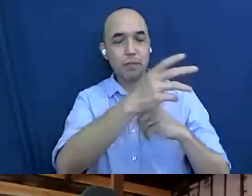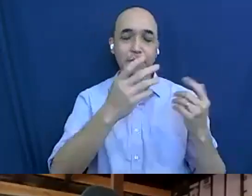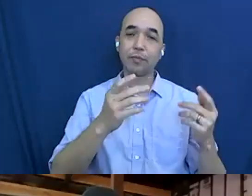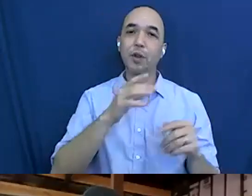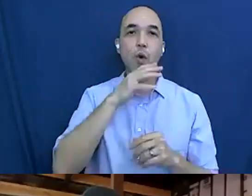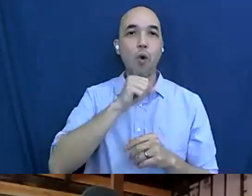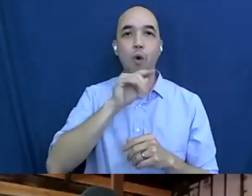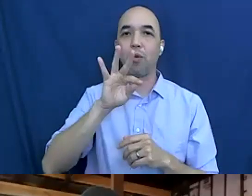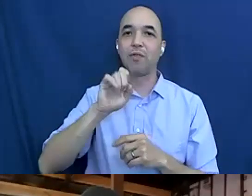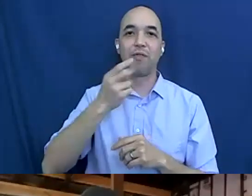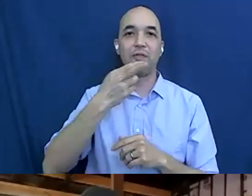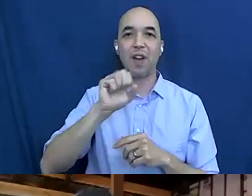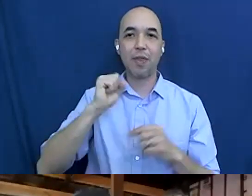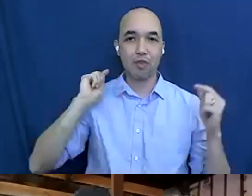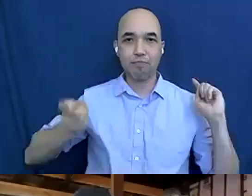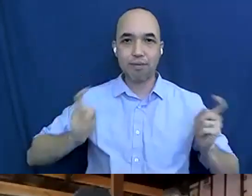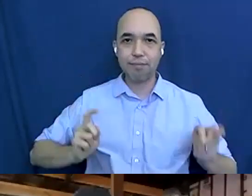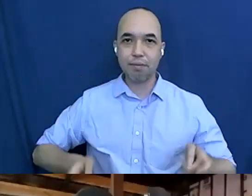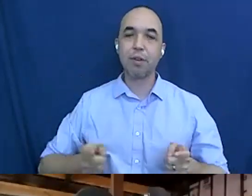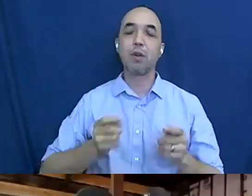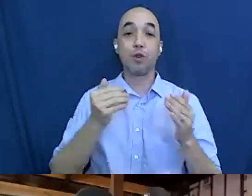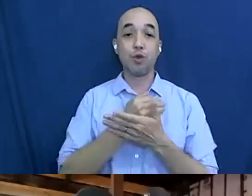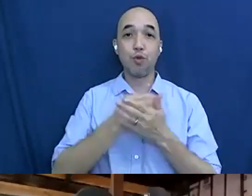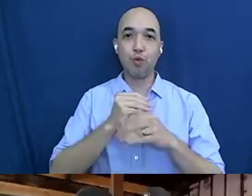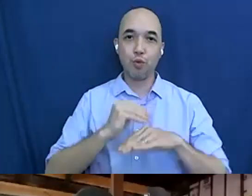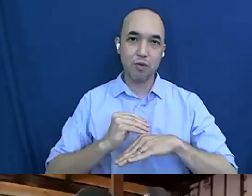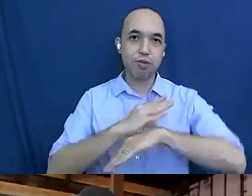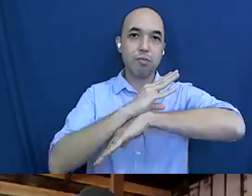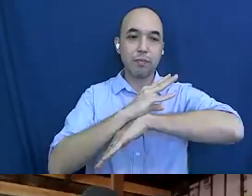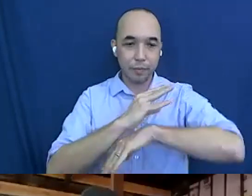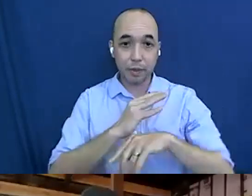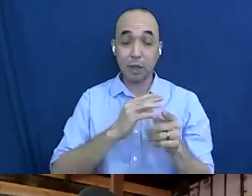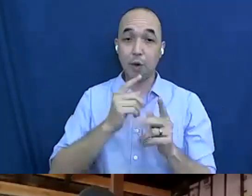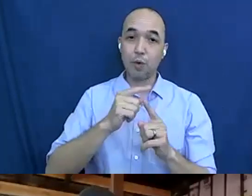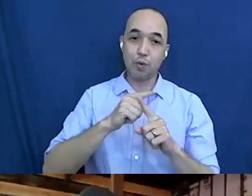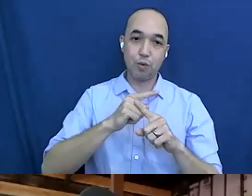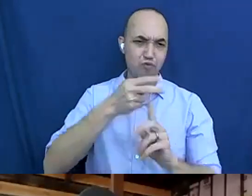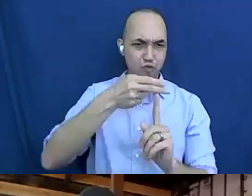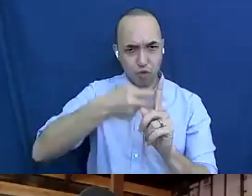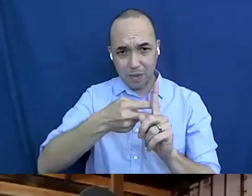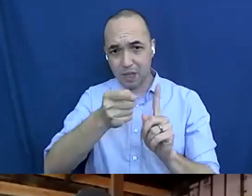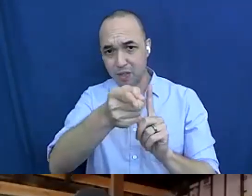new feathers will come in. So these feathers that you see today in 2 months will be all different feathers. Wow.